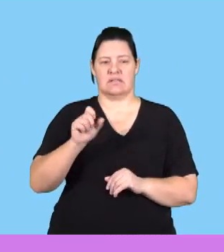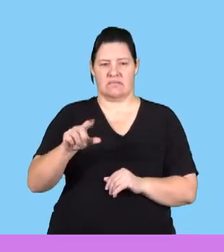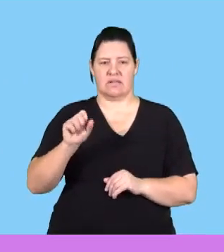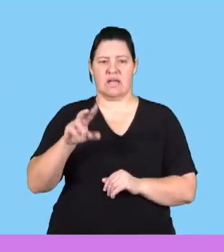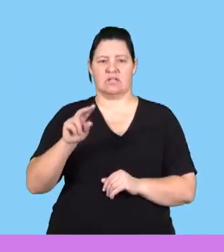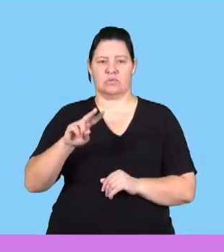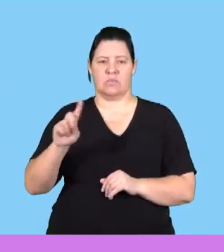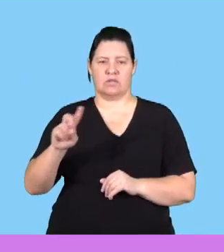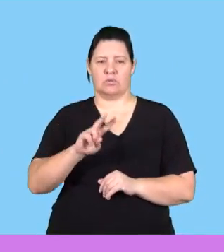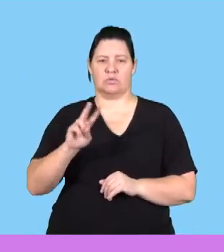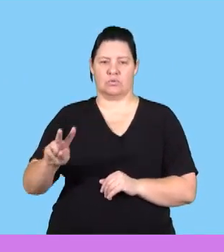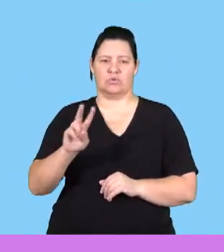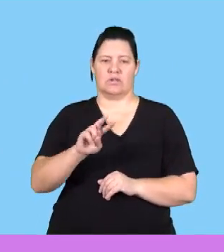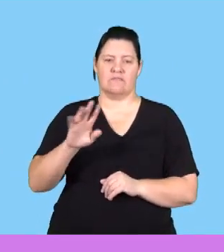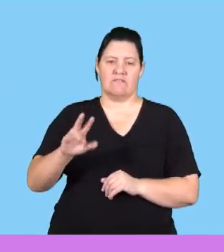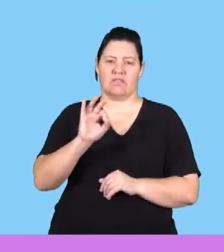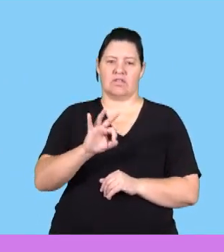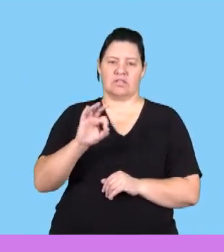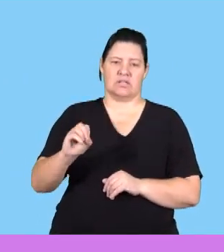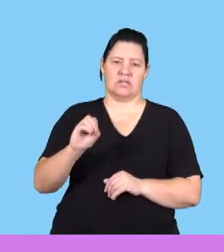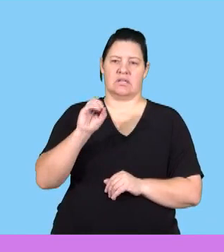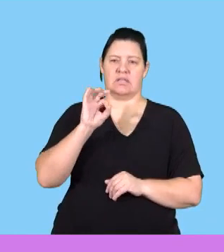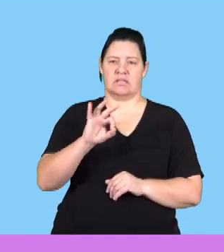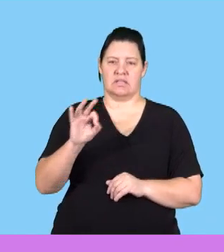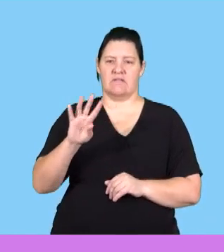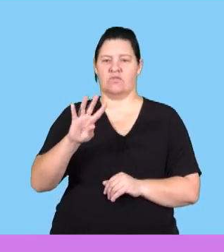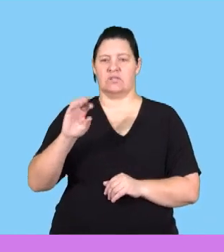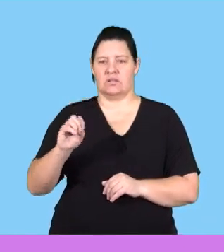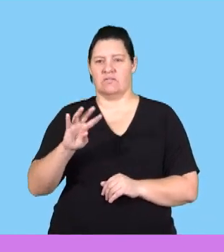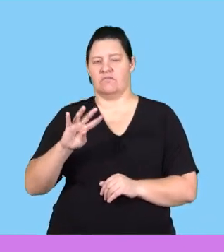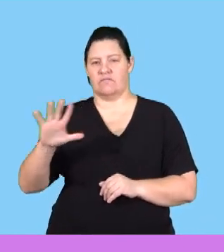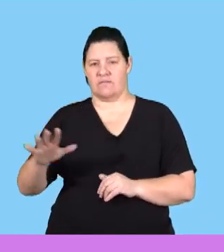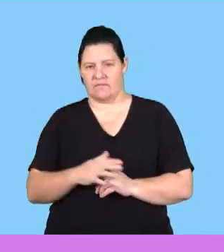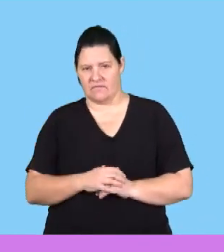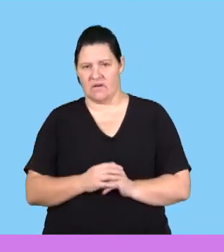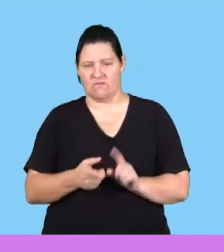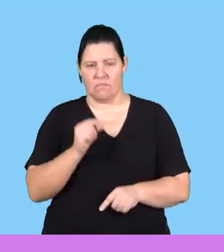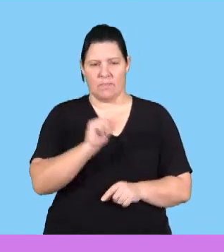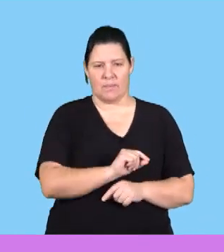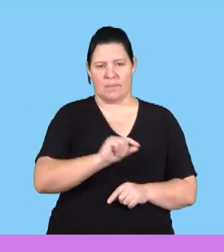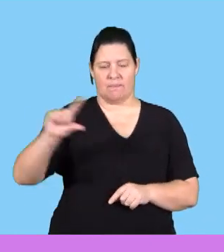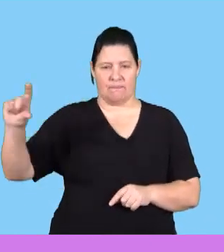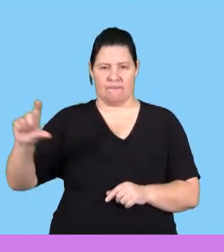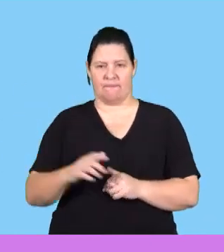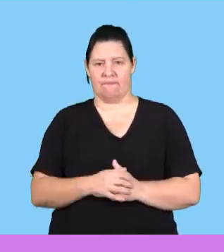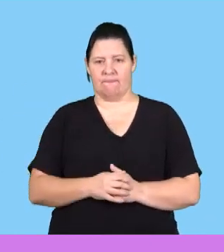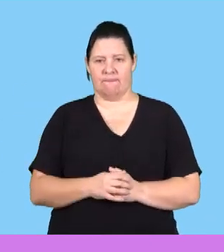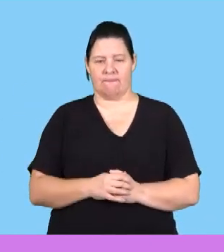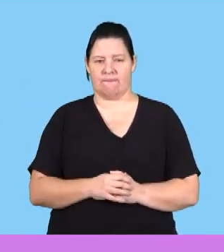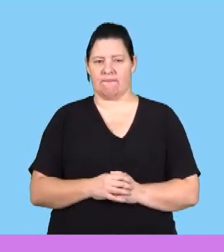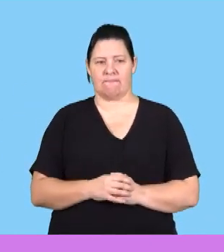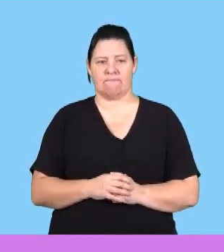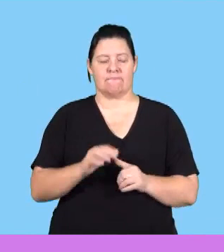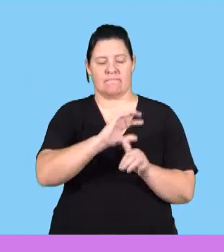16, 2 17s, 18, 21, 22, 25, 30, 33, 40, and 45. Can you see it's from small to